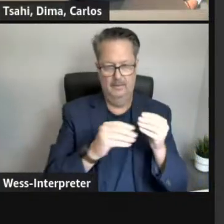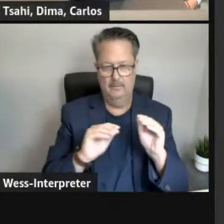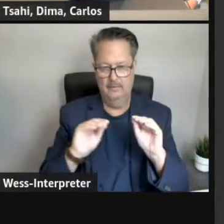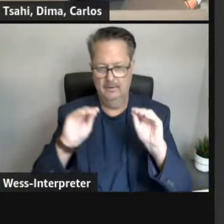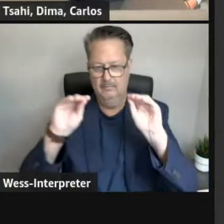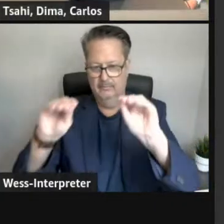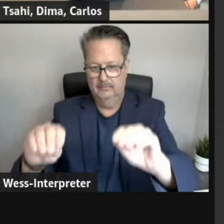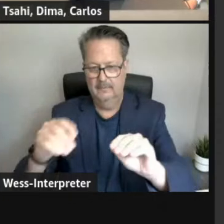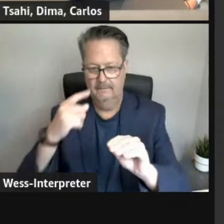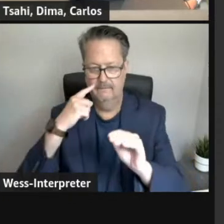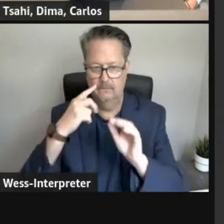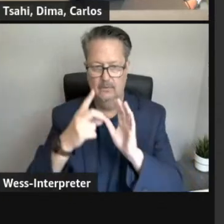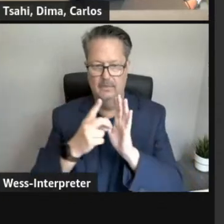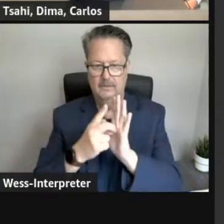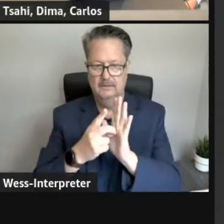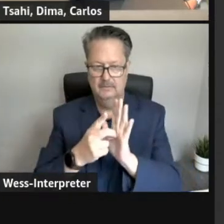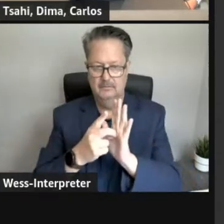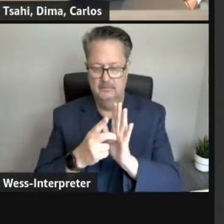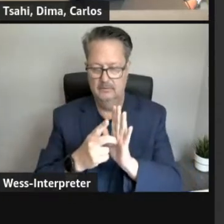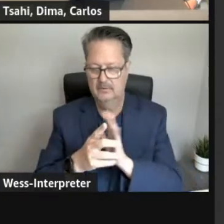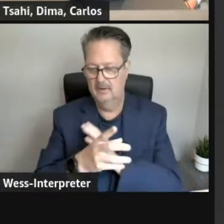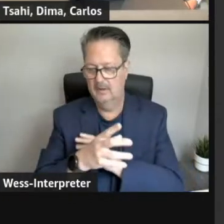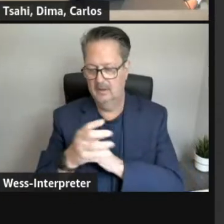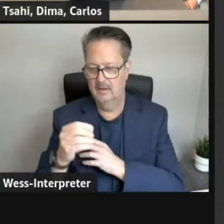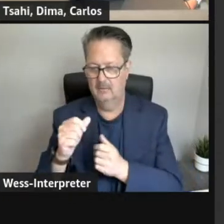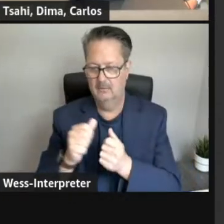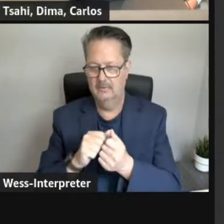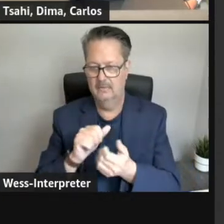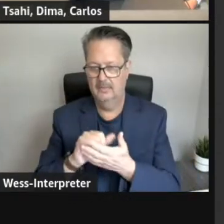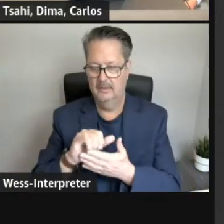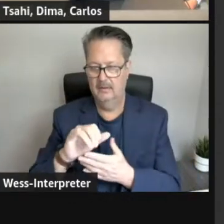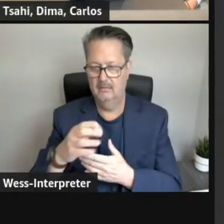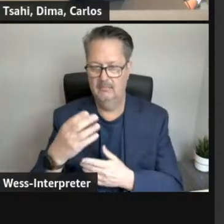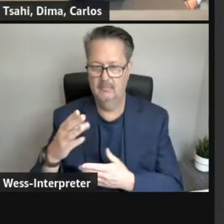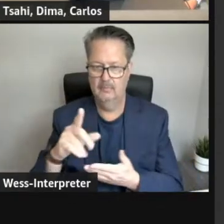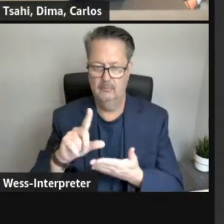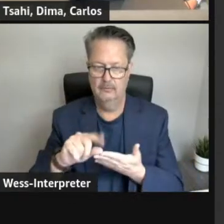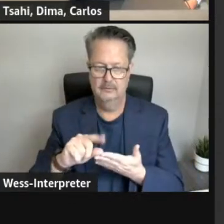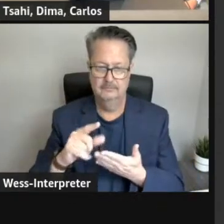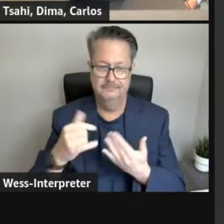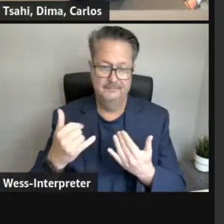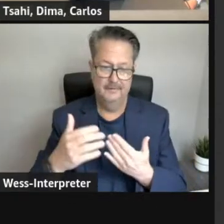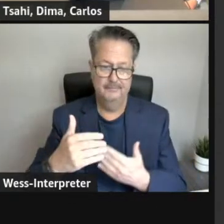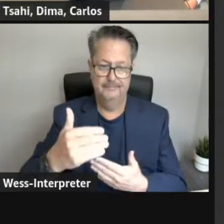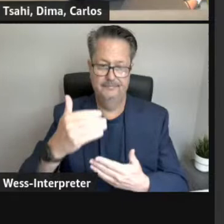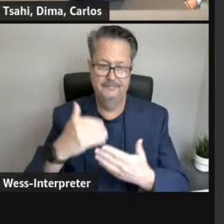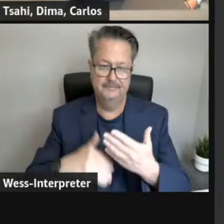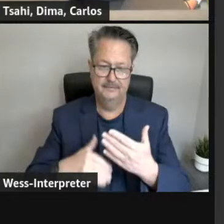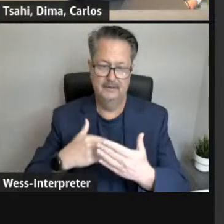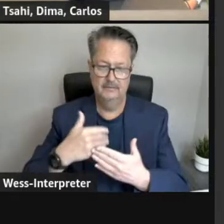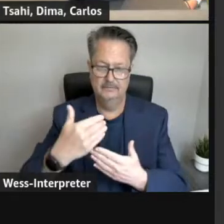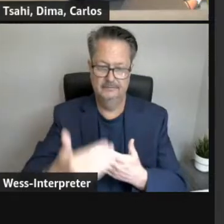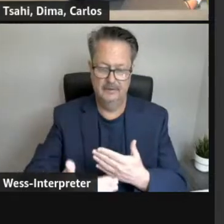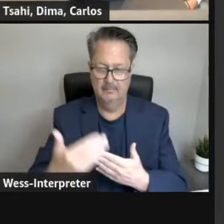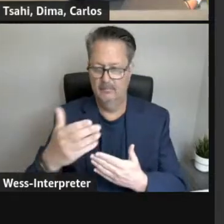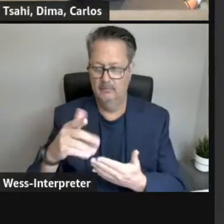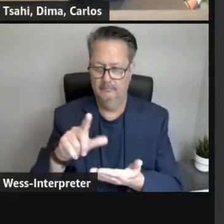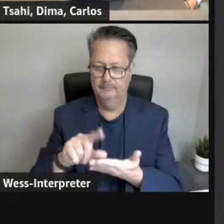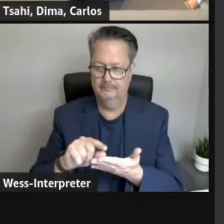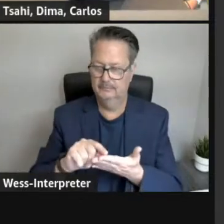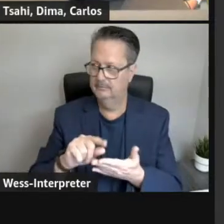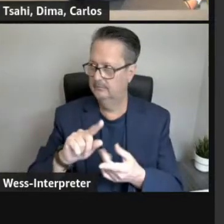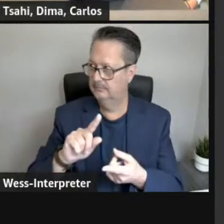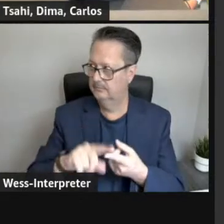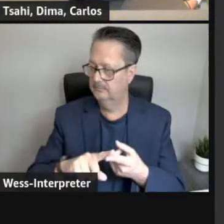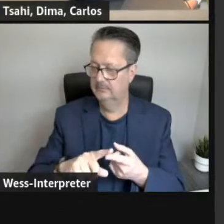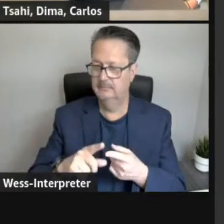this demo. And with this, we create a blueprint. Now, the next step is to take this blueprint and to create environments